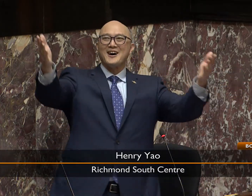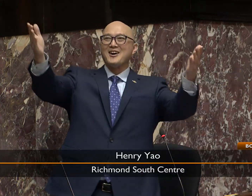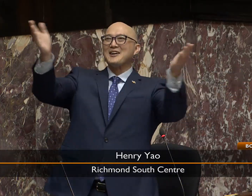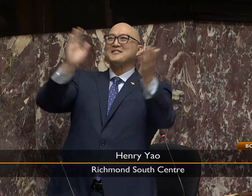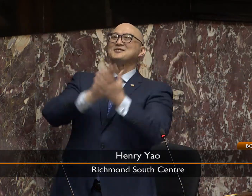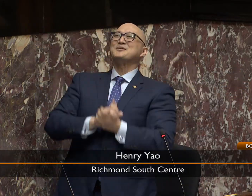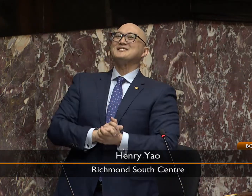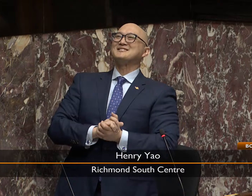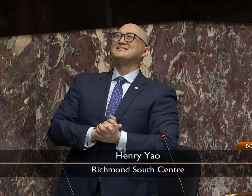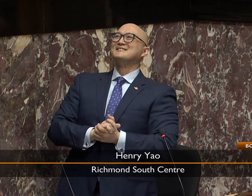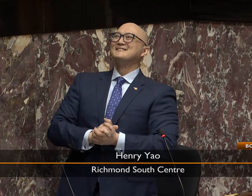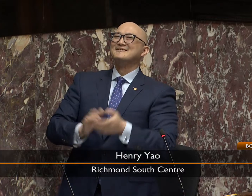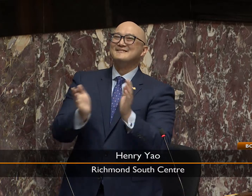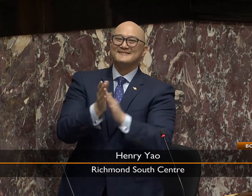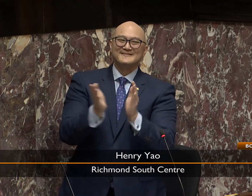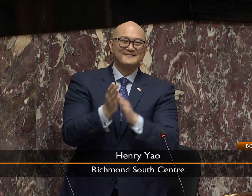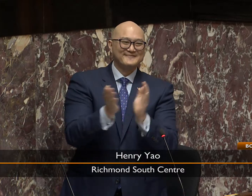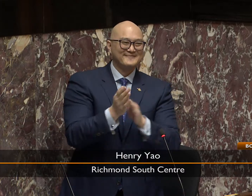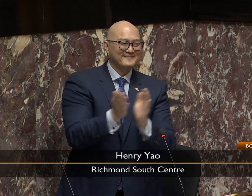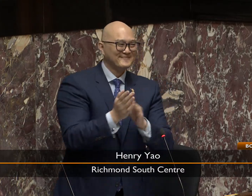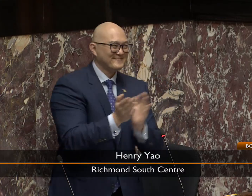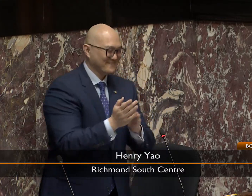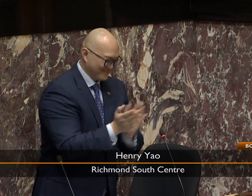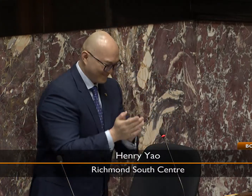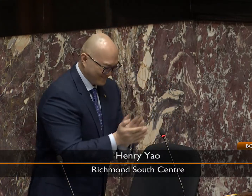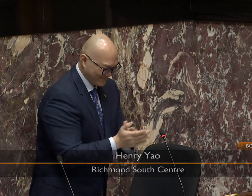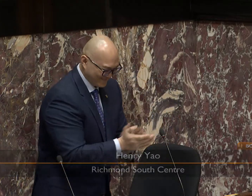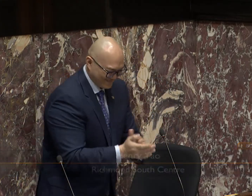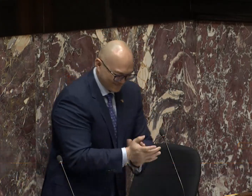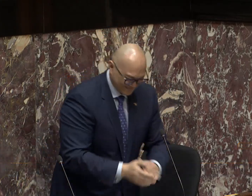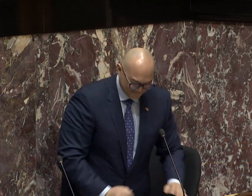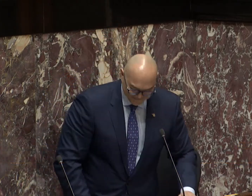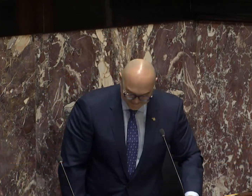and welcome our lovely students. Thank you, member.